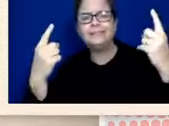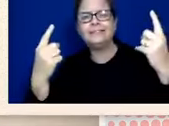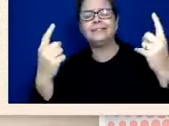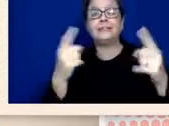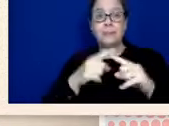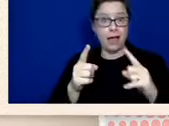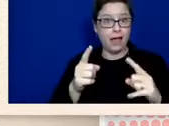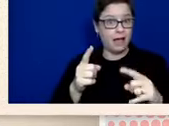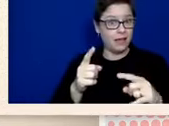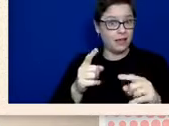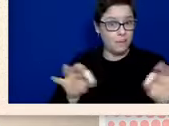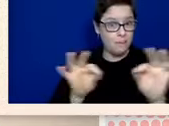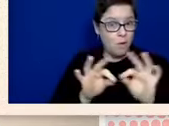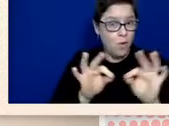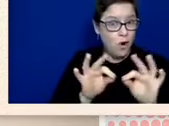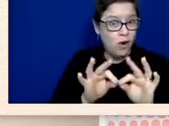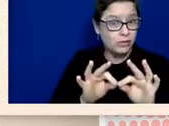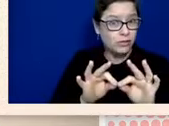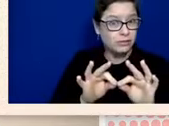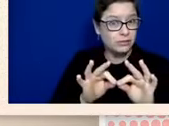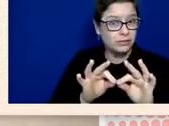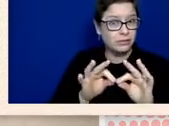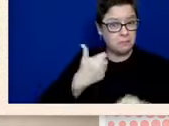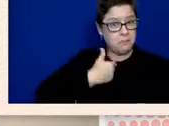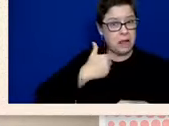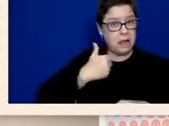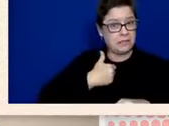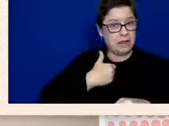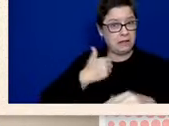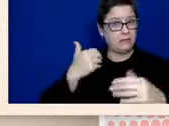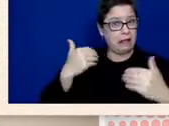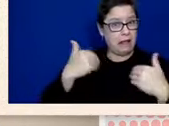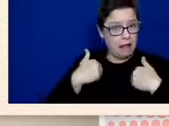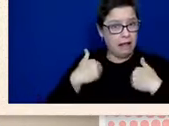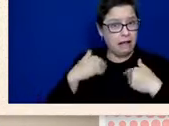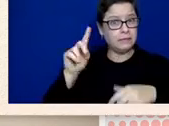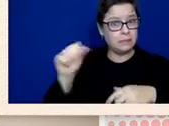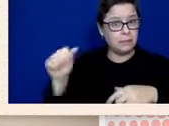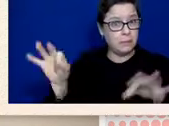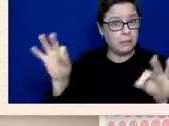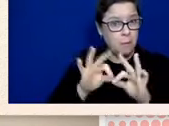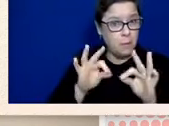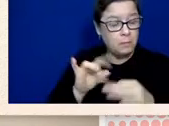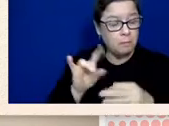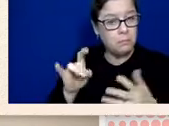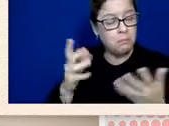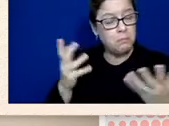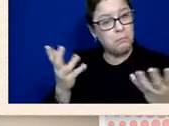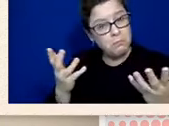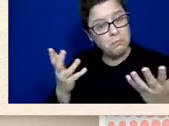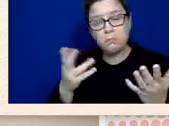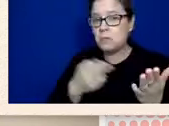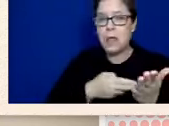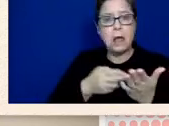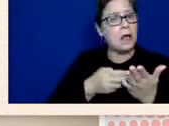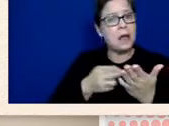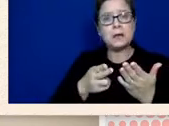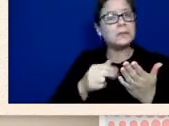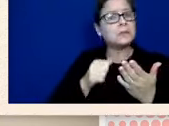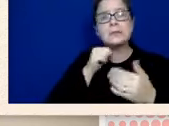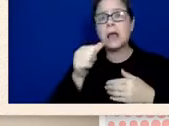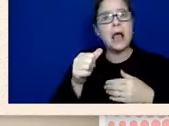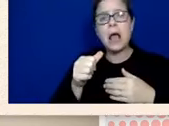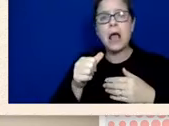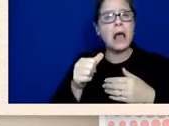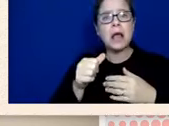it mattered that I had a disability? Um, Honestly, no, because I have two brothers, and